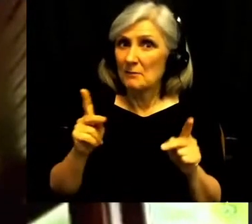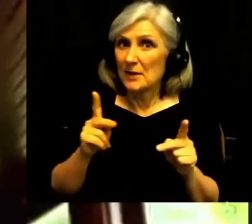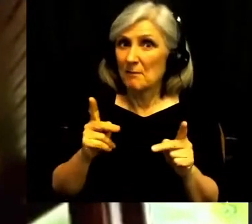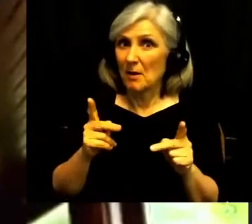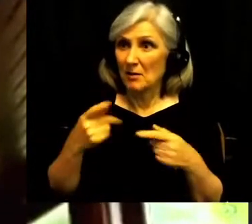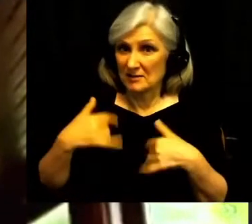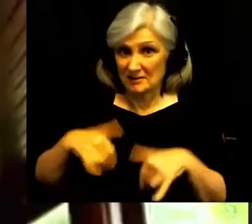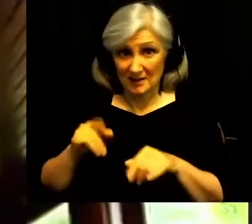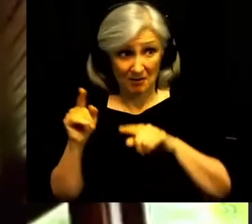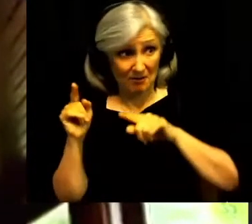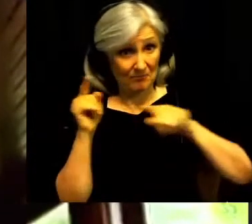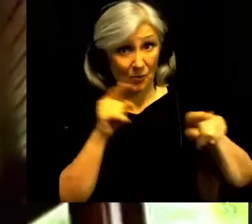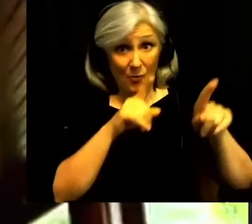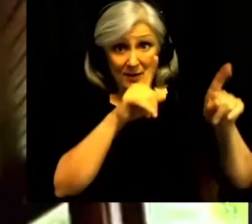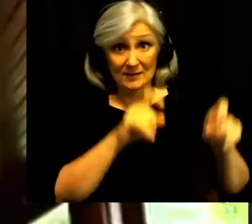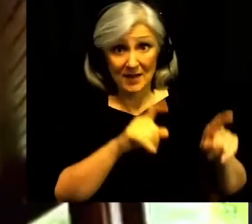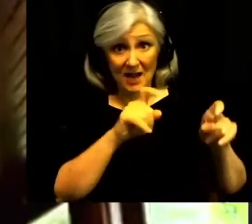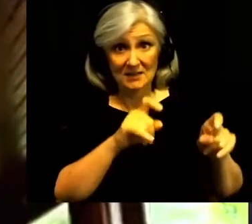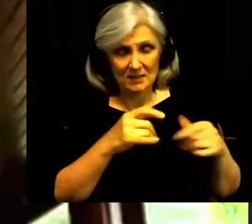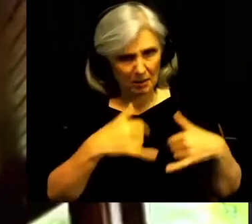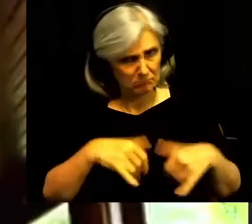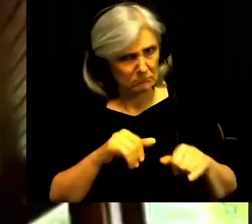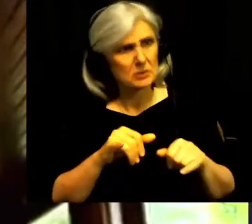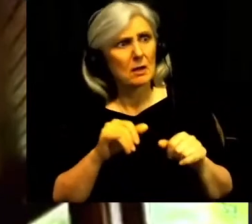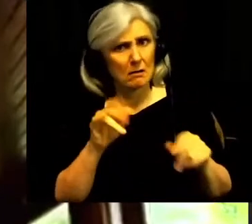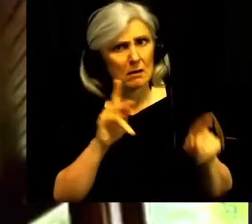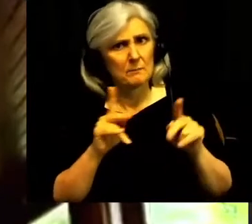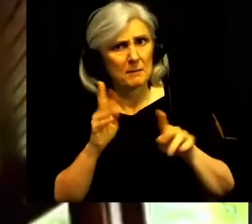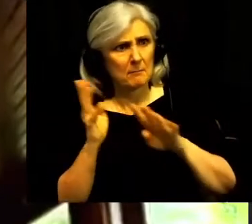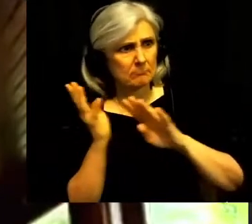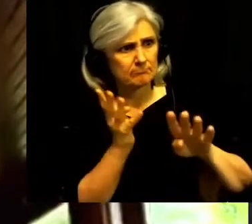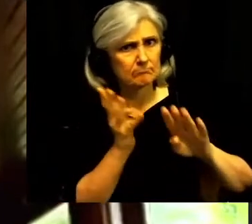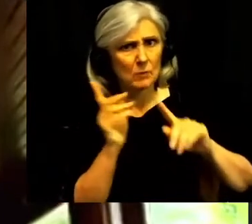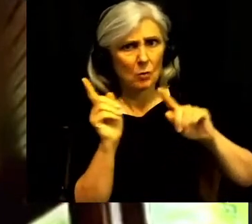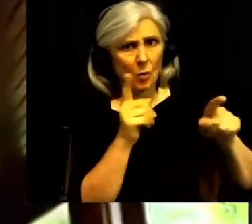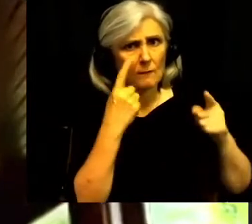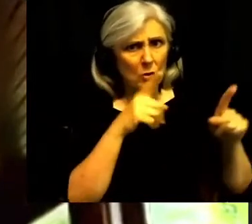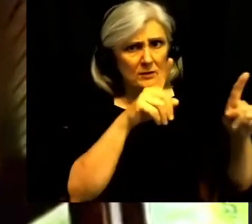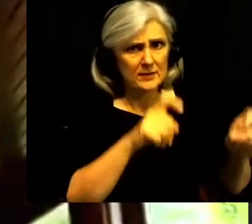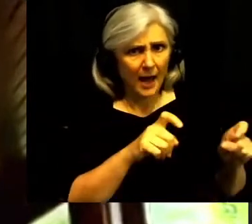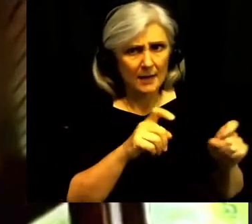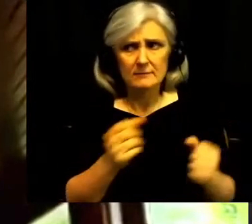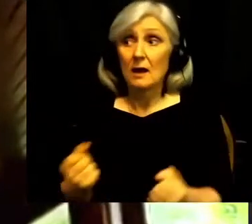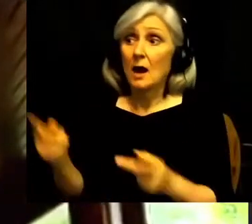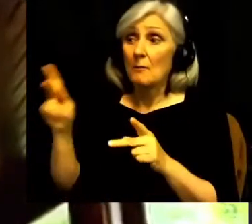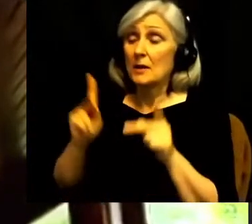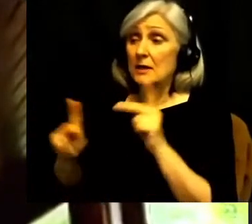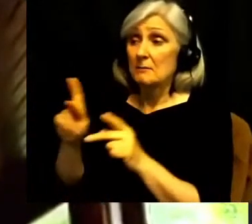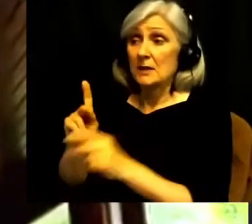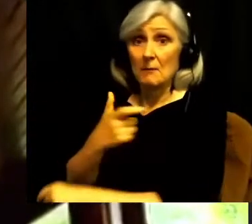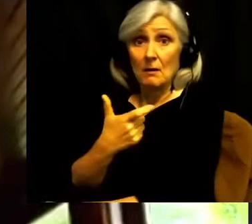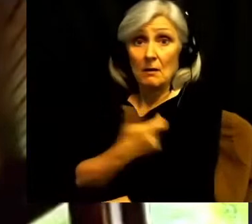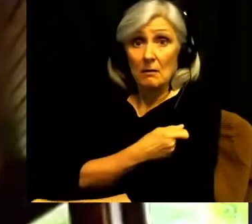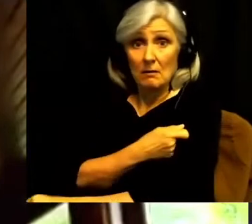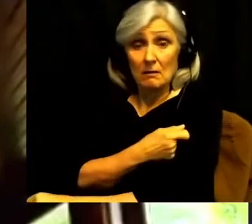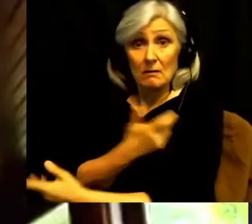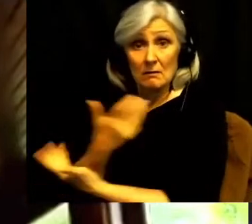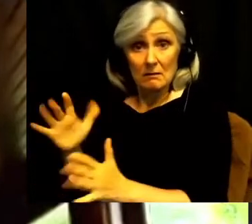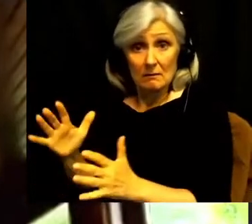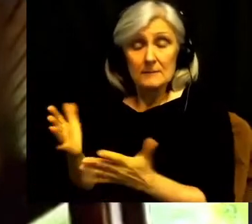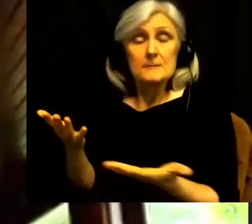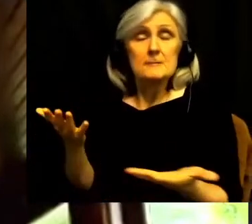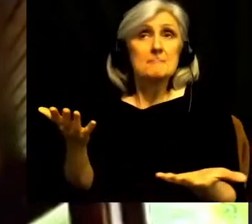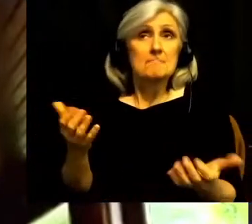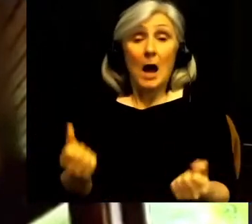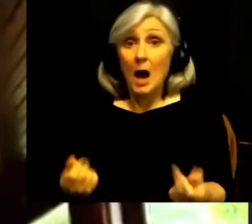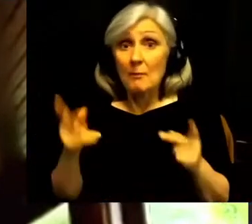numbers of people who are getting tested because they're symptomatic or they're exposed. The percent positivity tells what proportion of those have